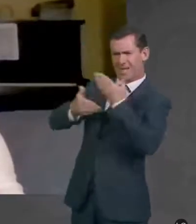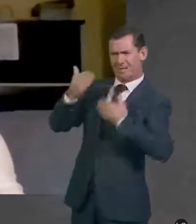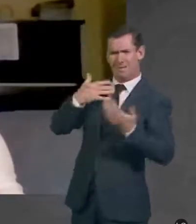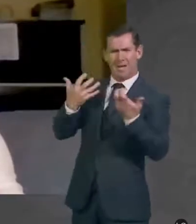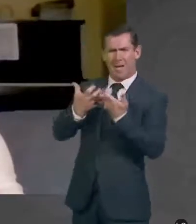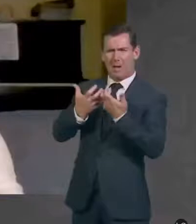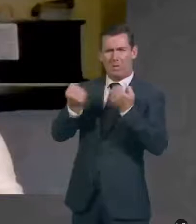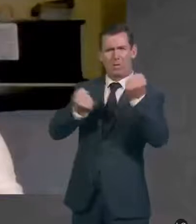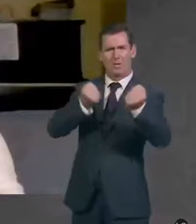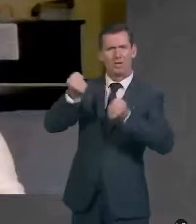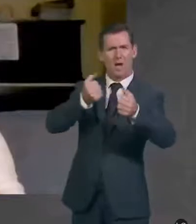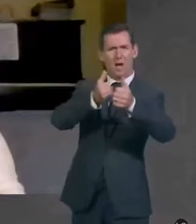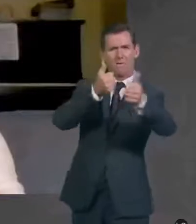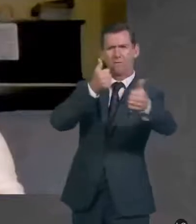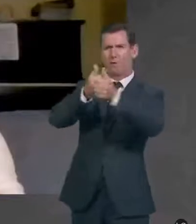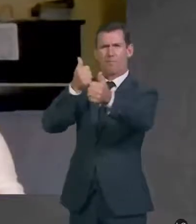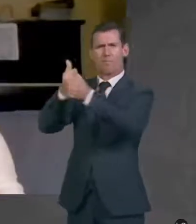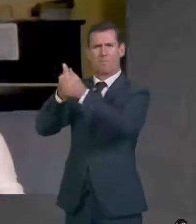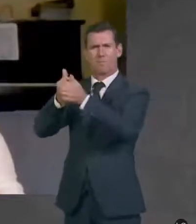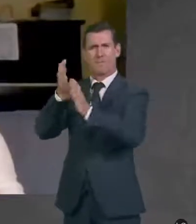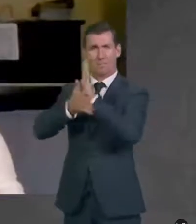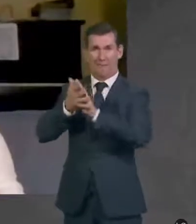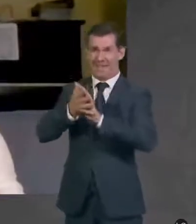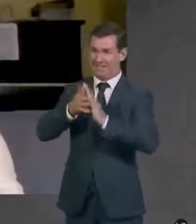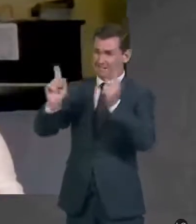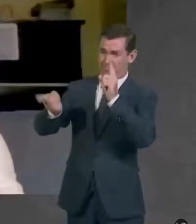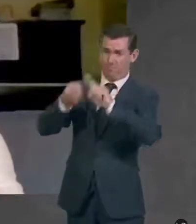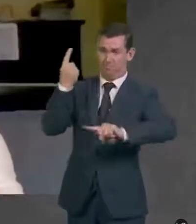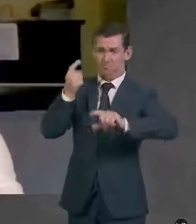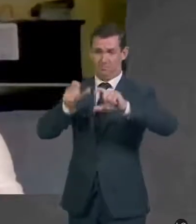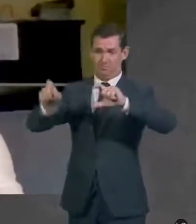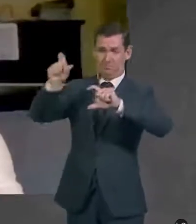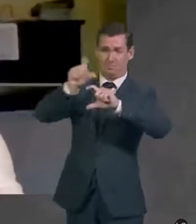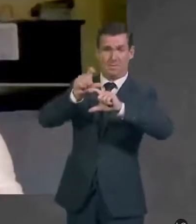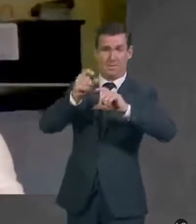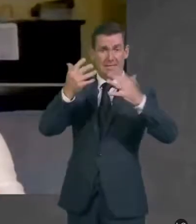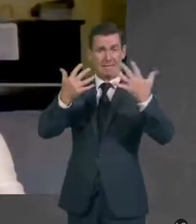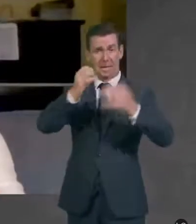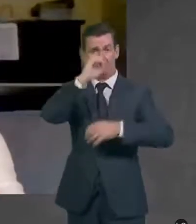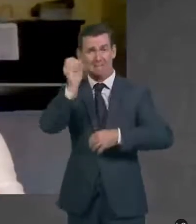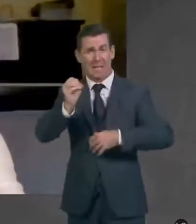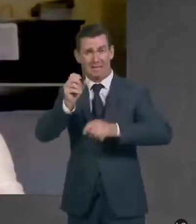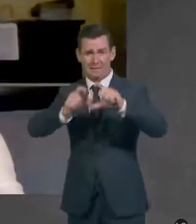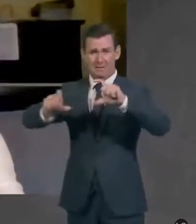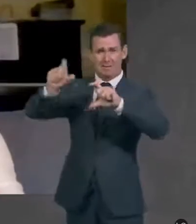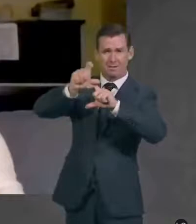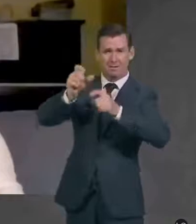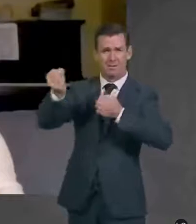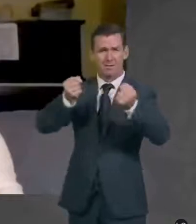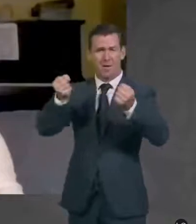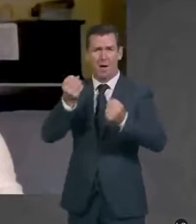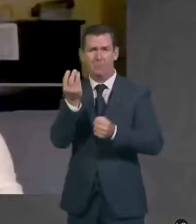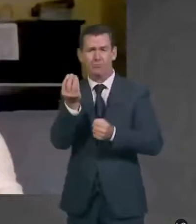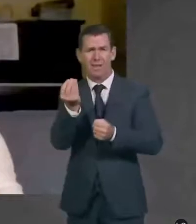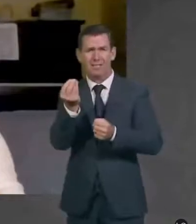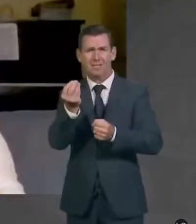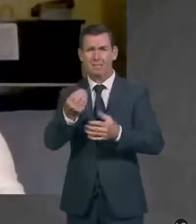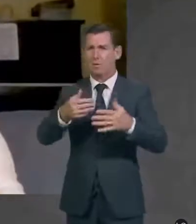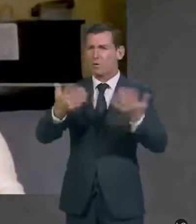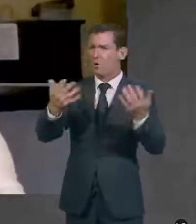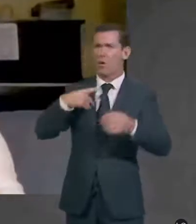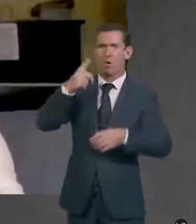10% on their exports, or indeed people in upland rural areas who produce lamb or beef, you face tariffs of